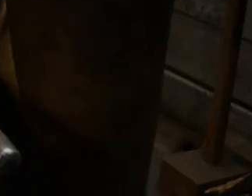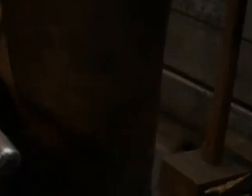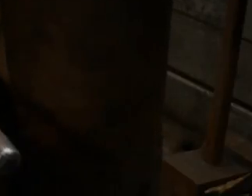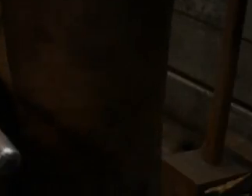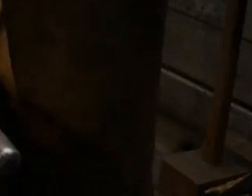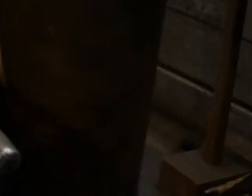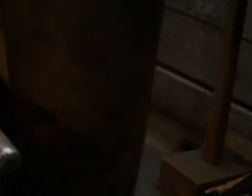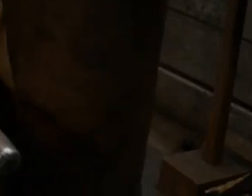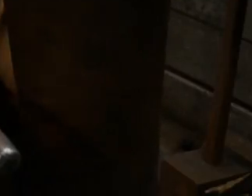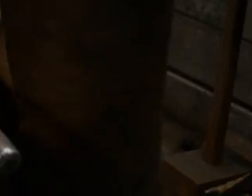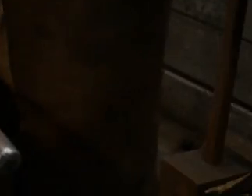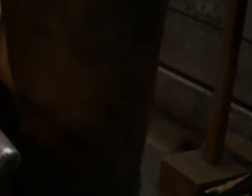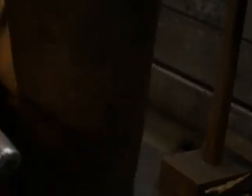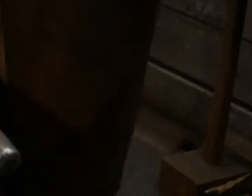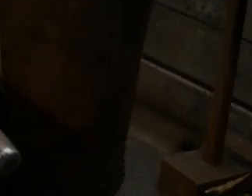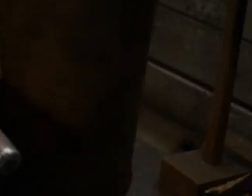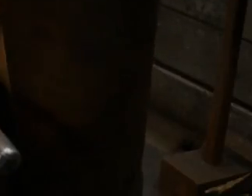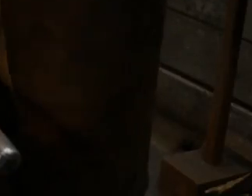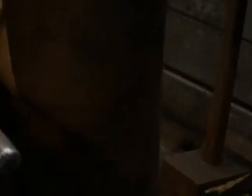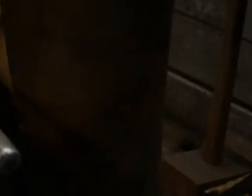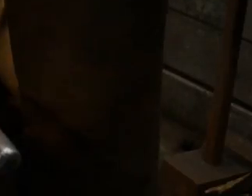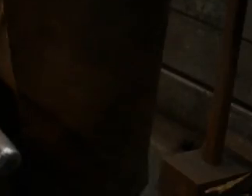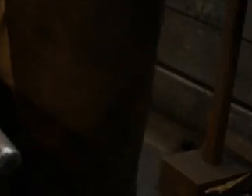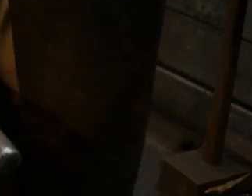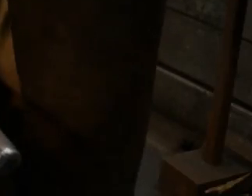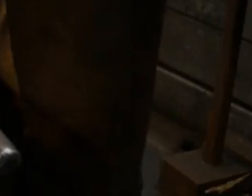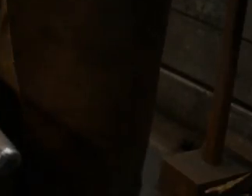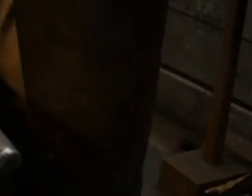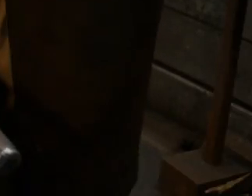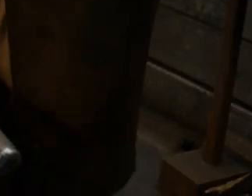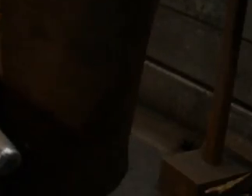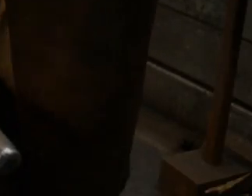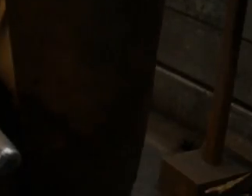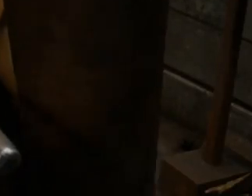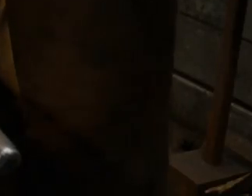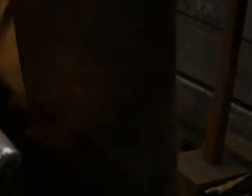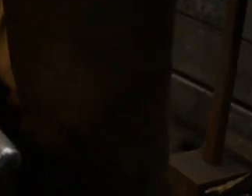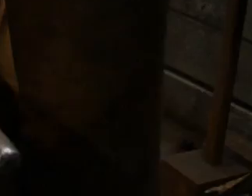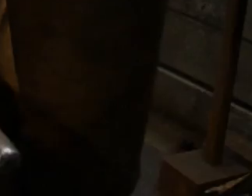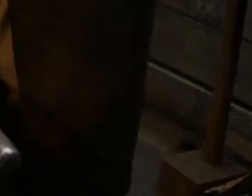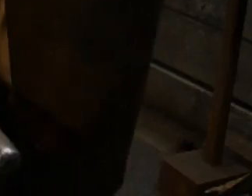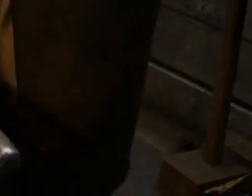pain. I'm forging this way too cold. It's okay.